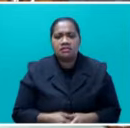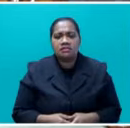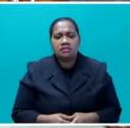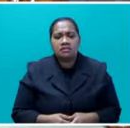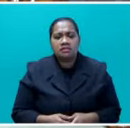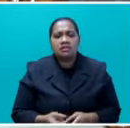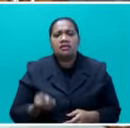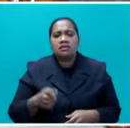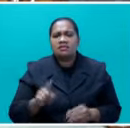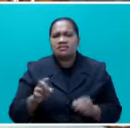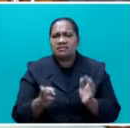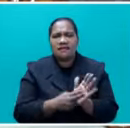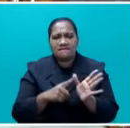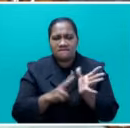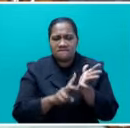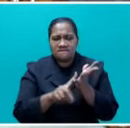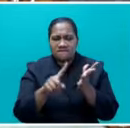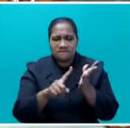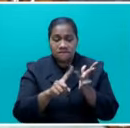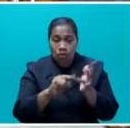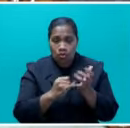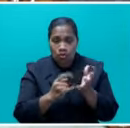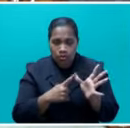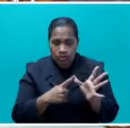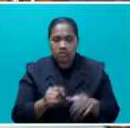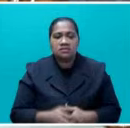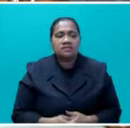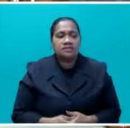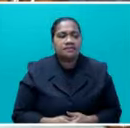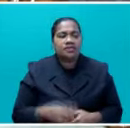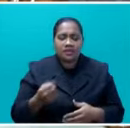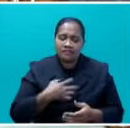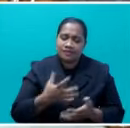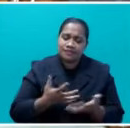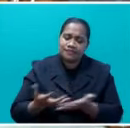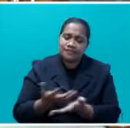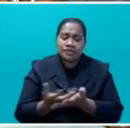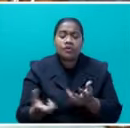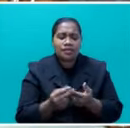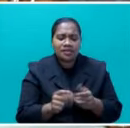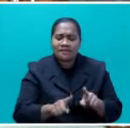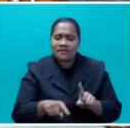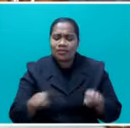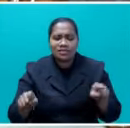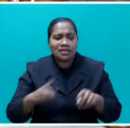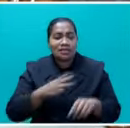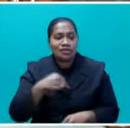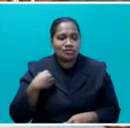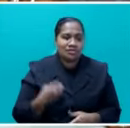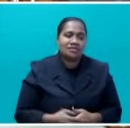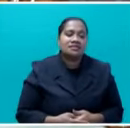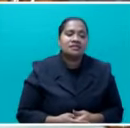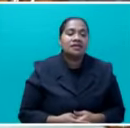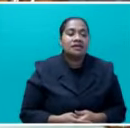Nanaga Navosa. More areas are also being identified by the Walesi team in consultations with the various ministries. Mr. Speaker, sir, as we